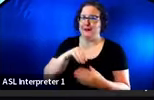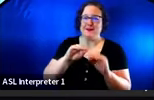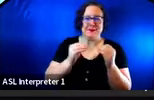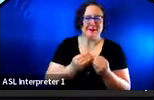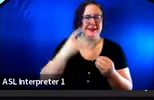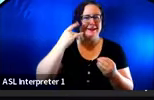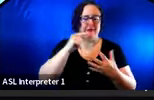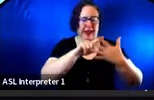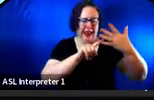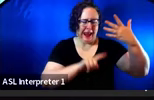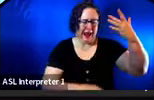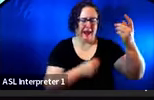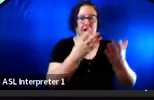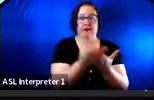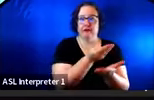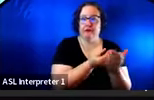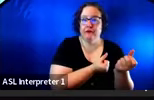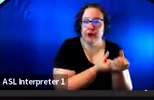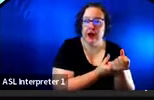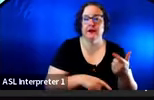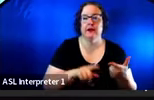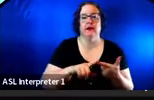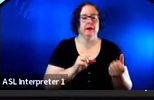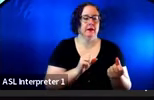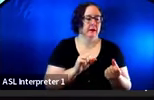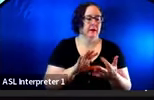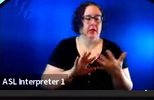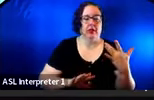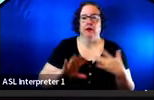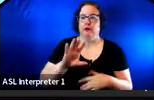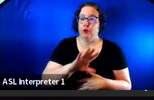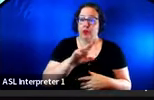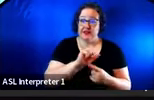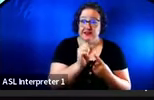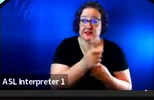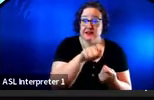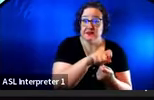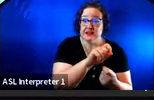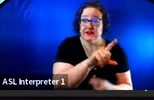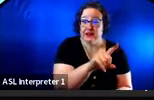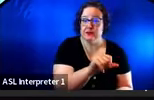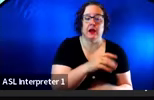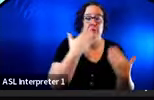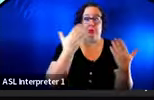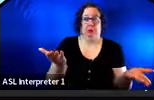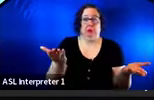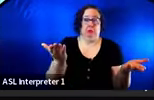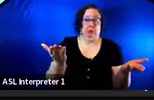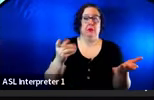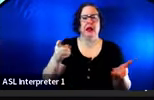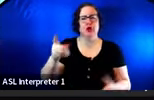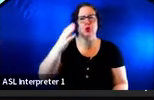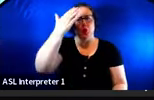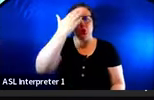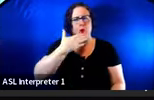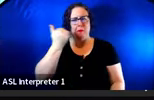for funding and support and for this condition or whatnot. I'm sure there's a lot, and you all know that best. What we know best,